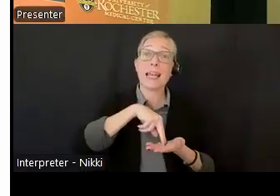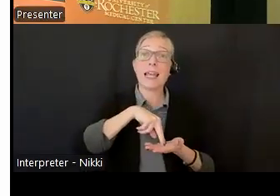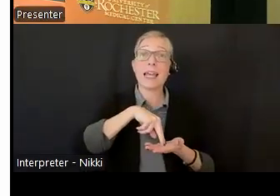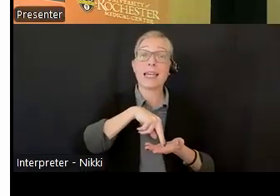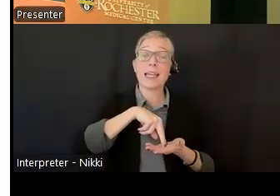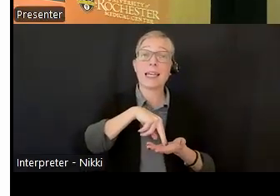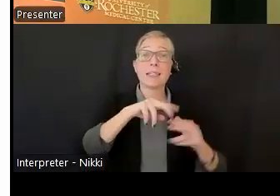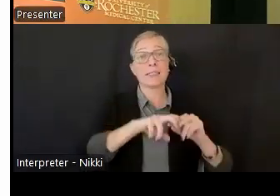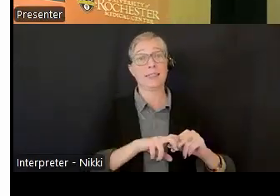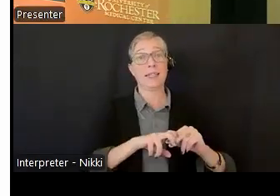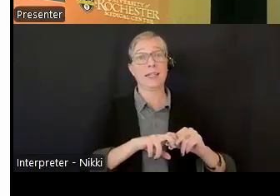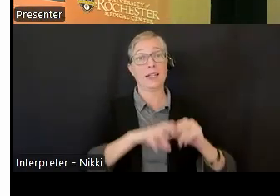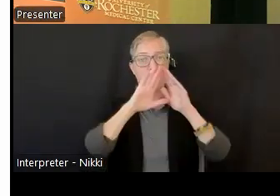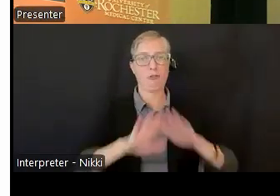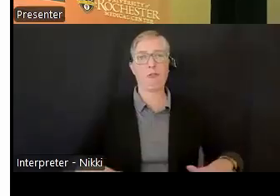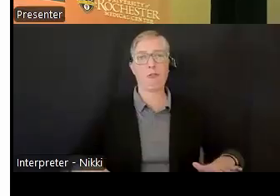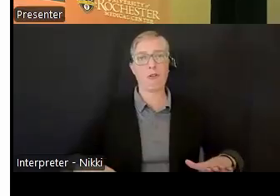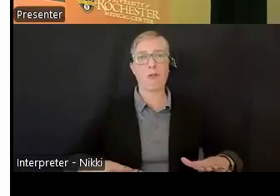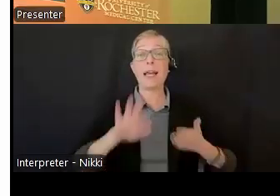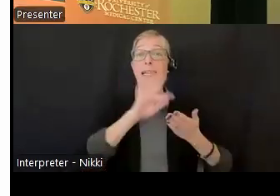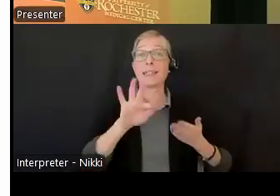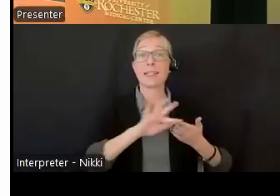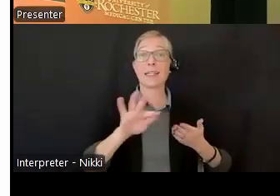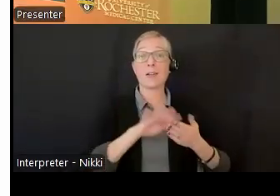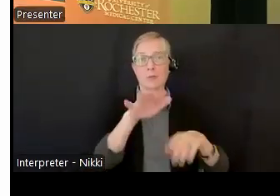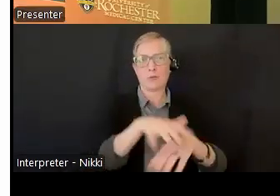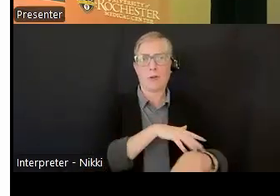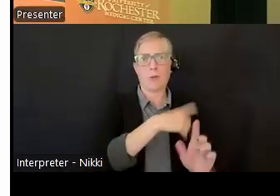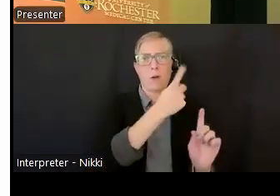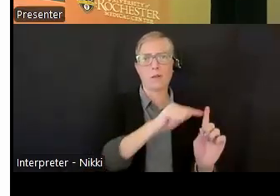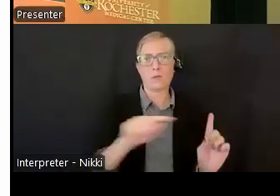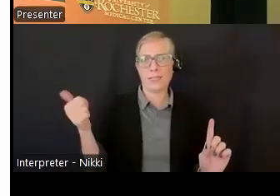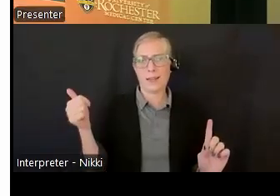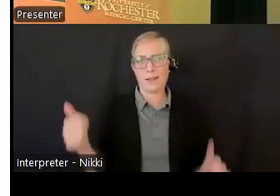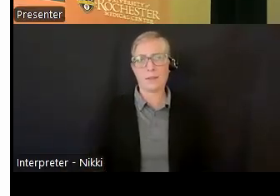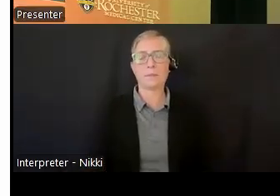calm. Count slowly from 1 to 10.